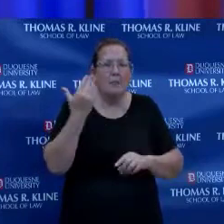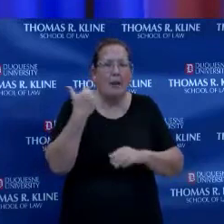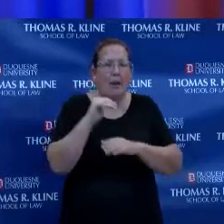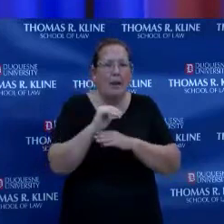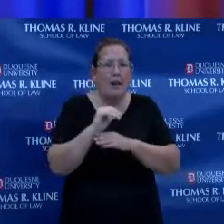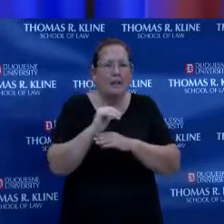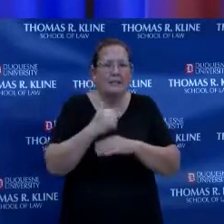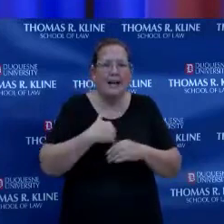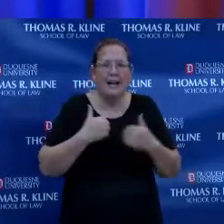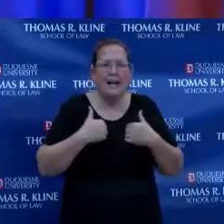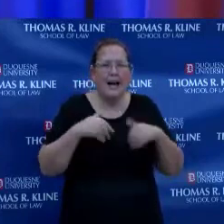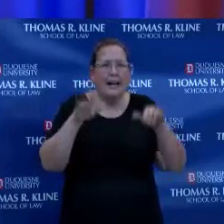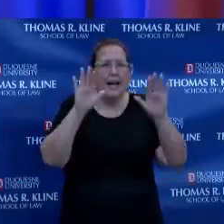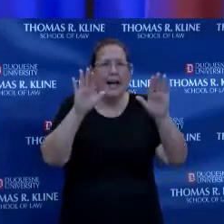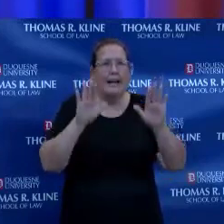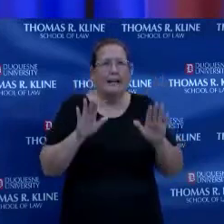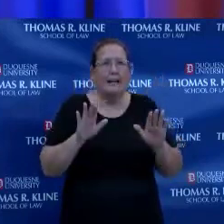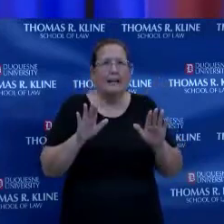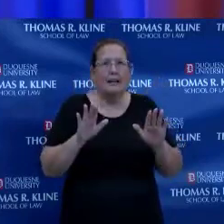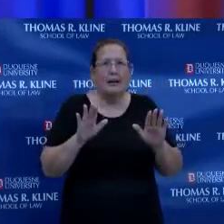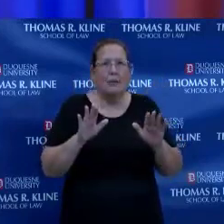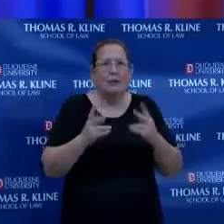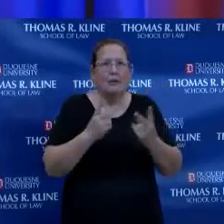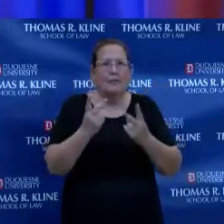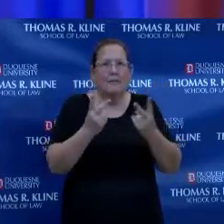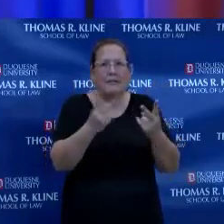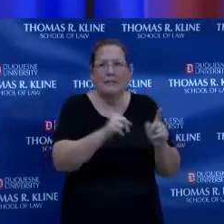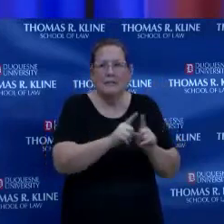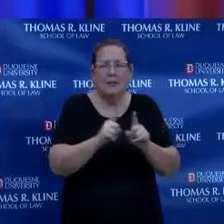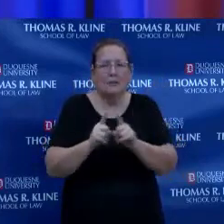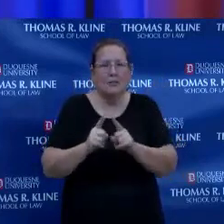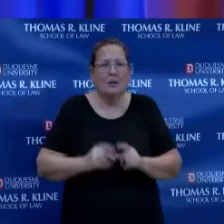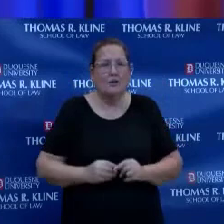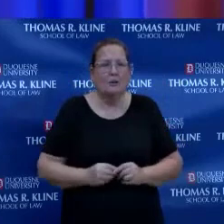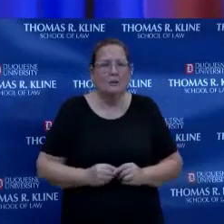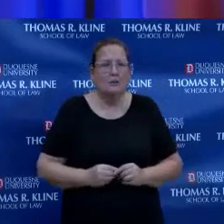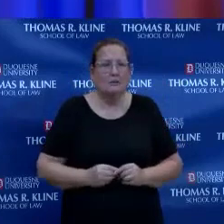had a wonderful visit.